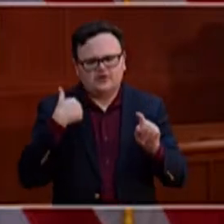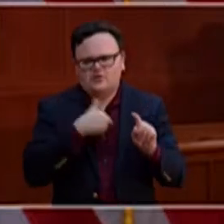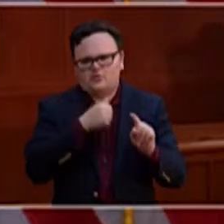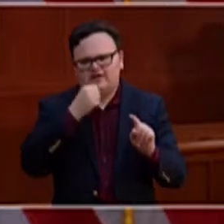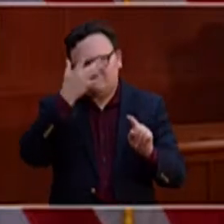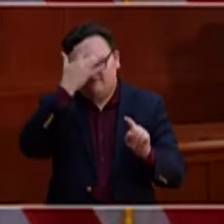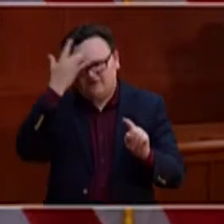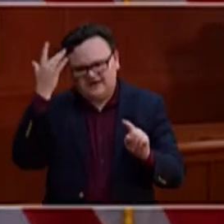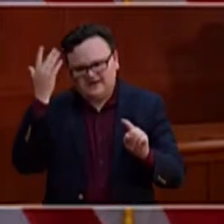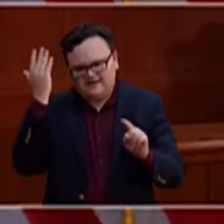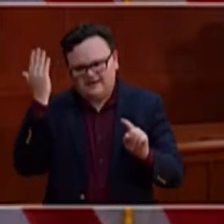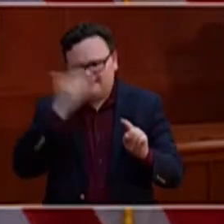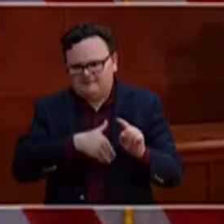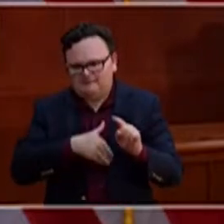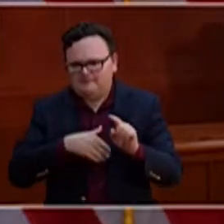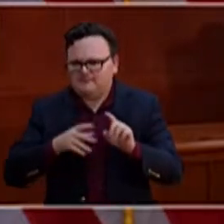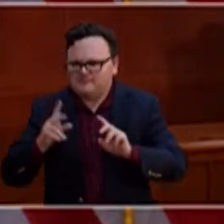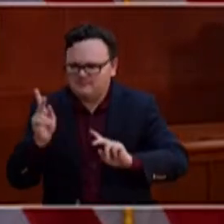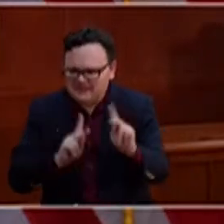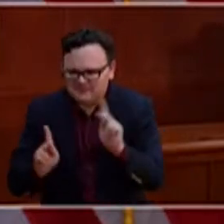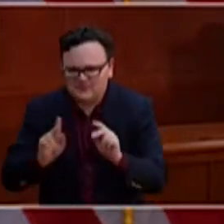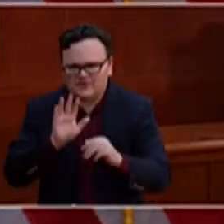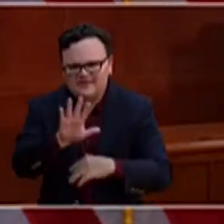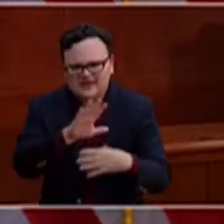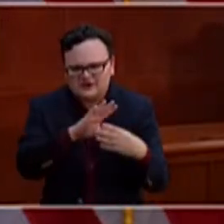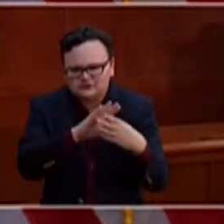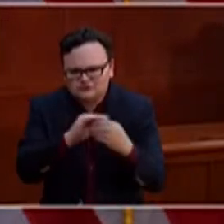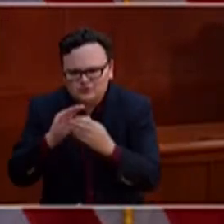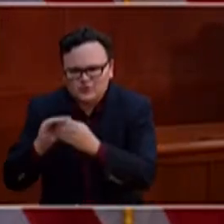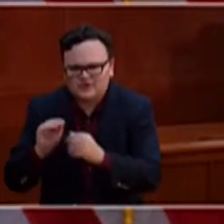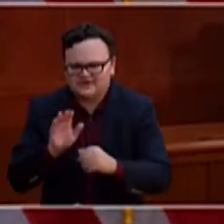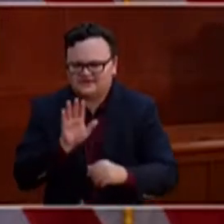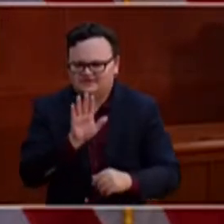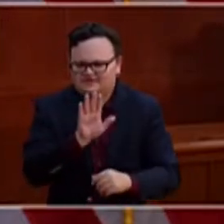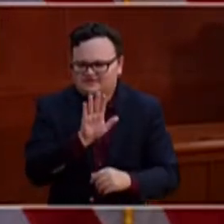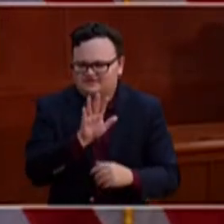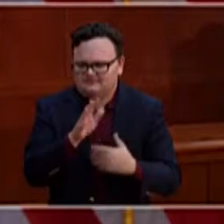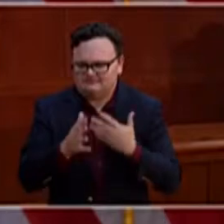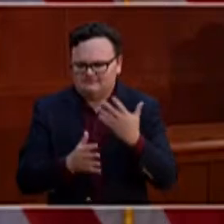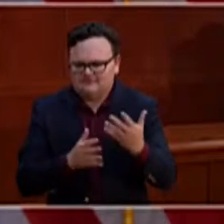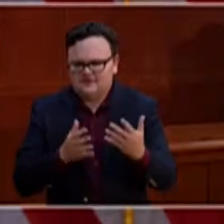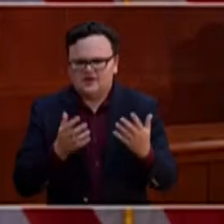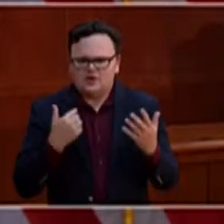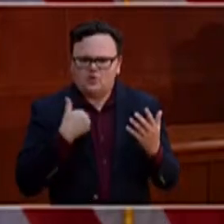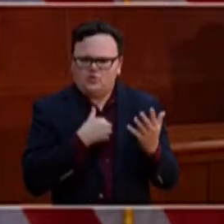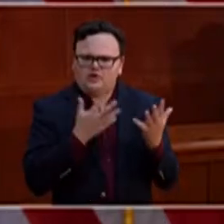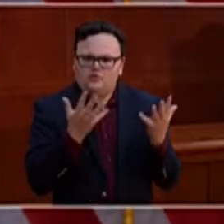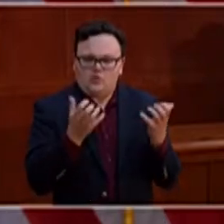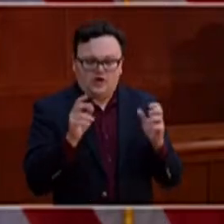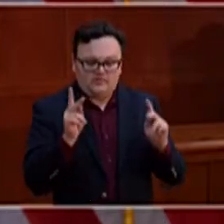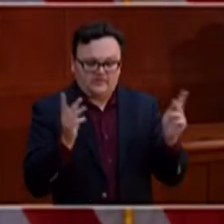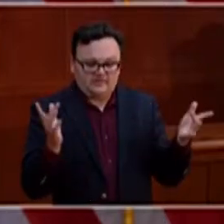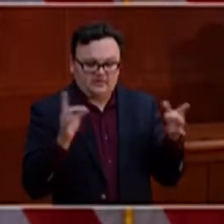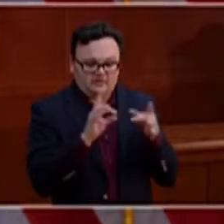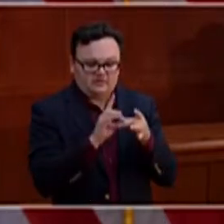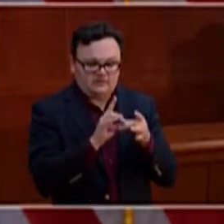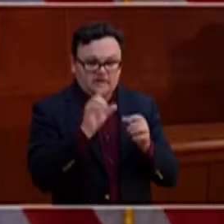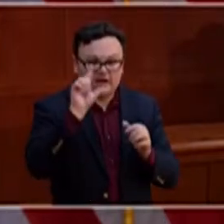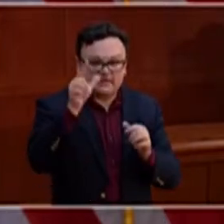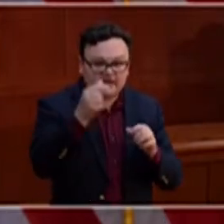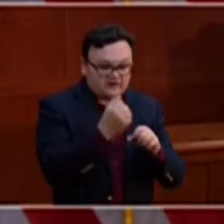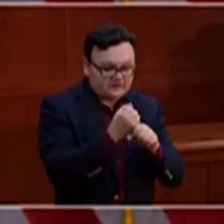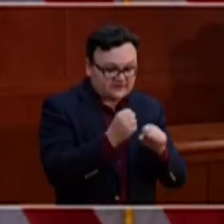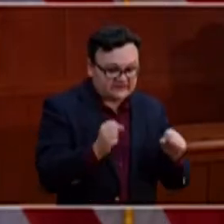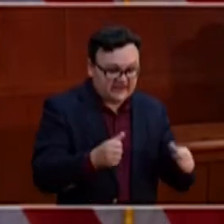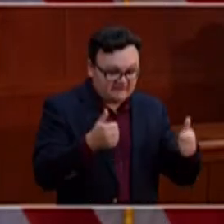very significant, and so we want to figure out how we can bring that human connection back, you know, when the circumstances warrant it. So we will